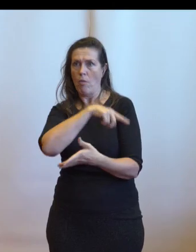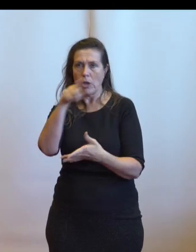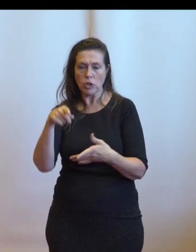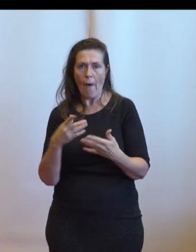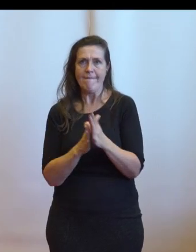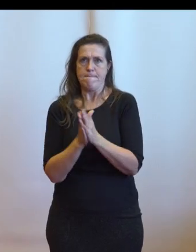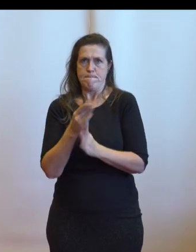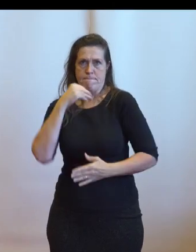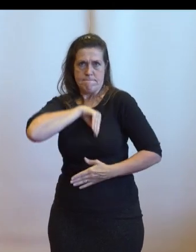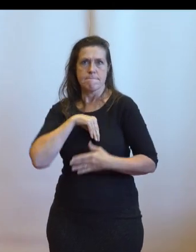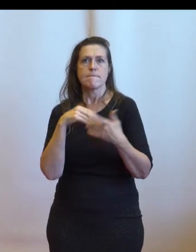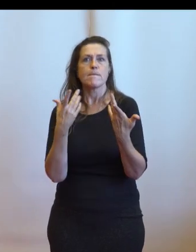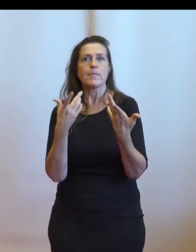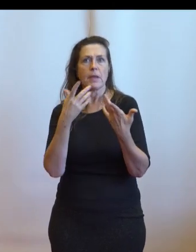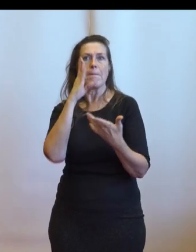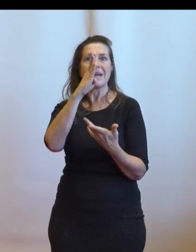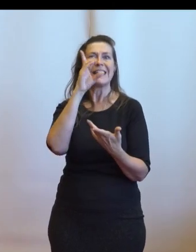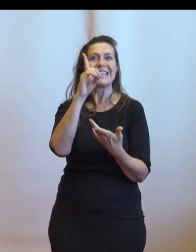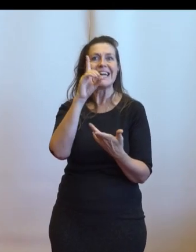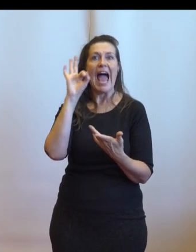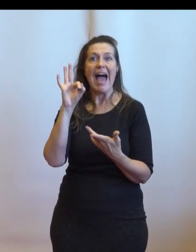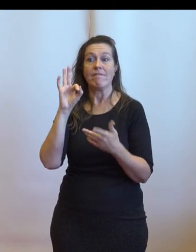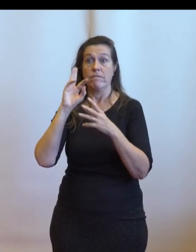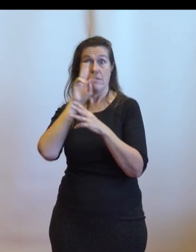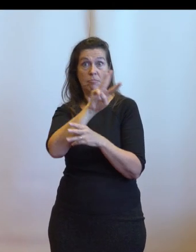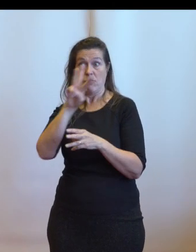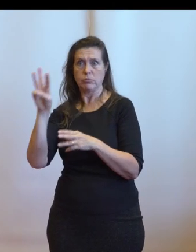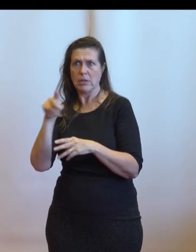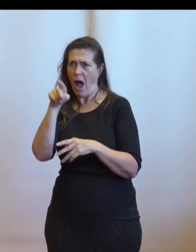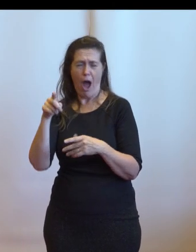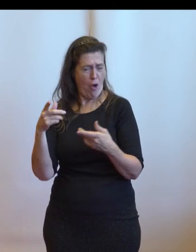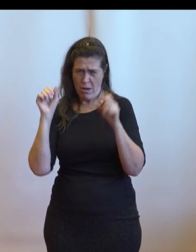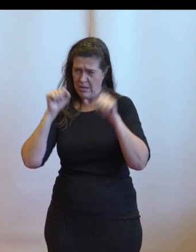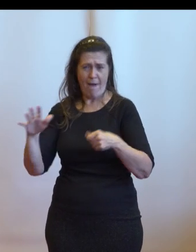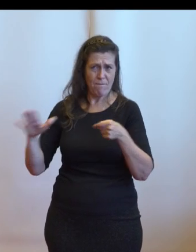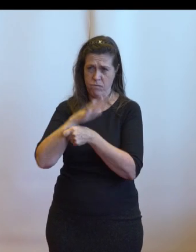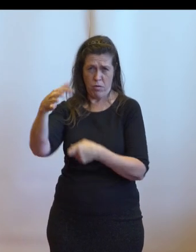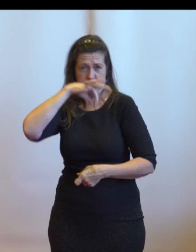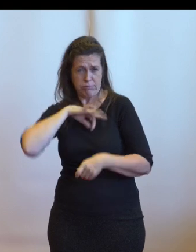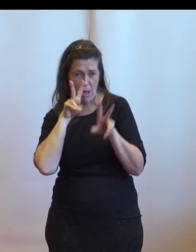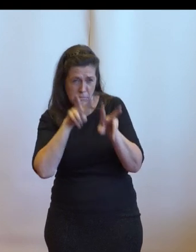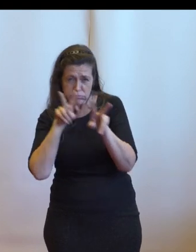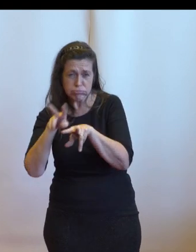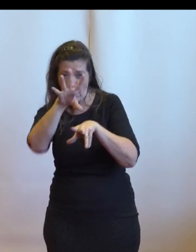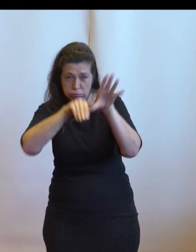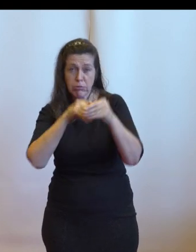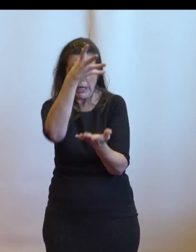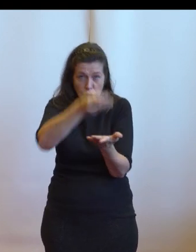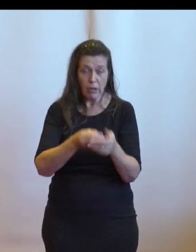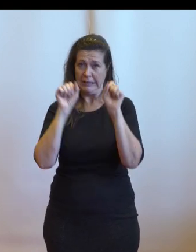technology part of the BDF website, so please take full advantage and exploit and download and use all of